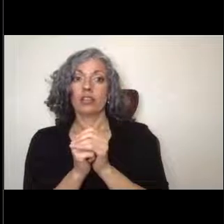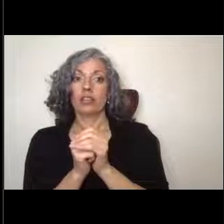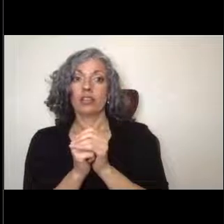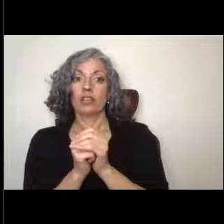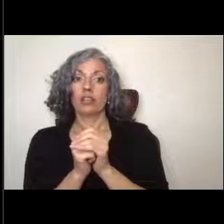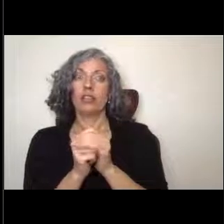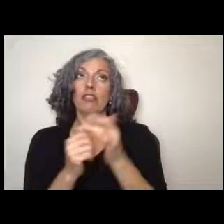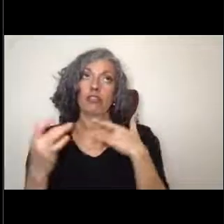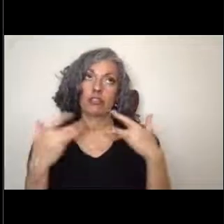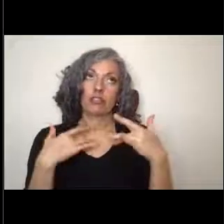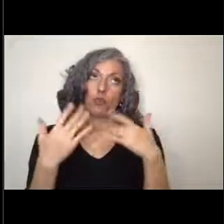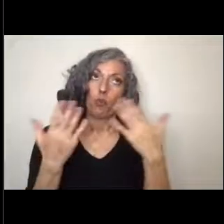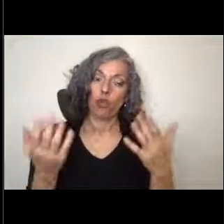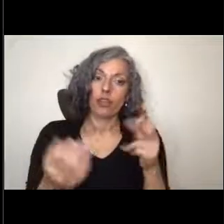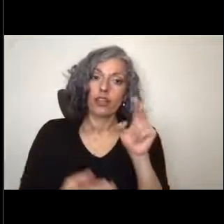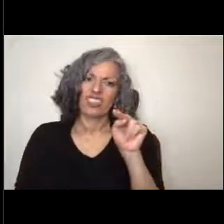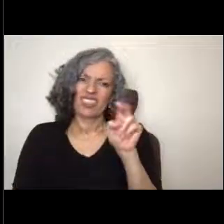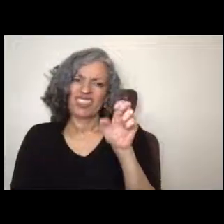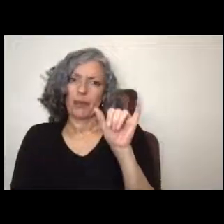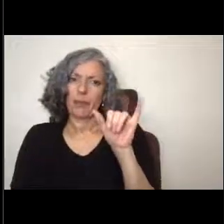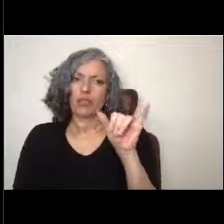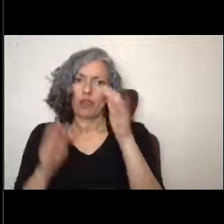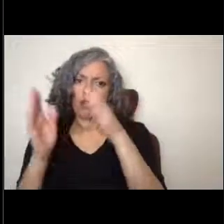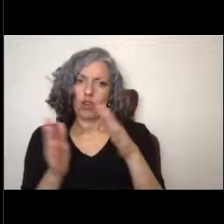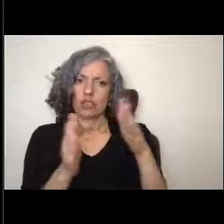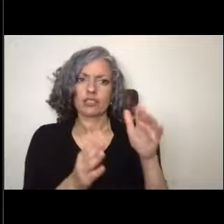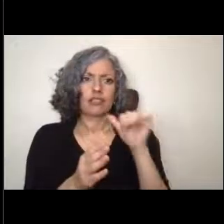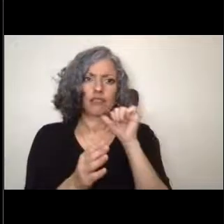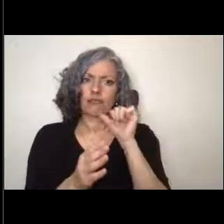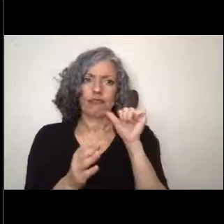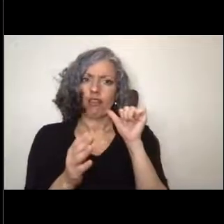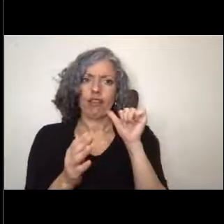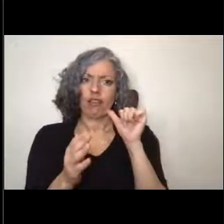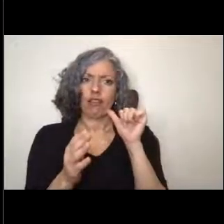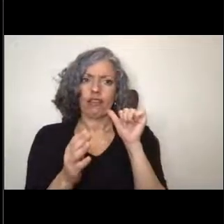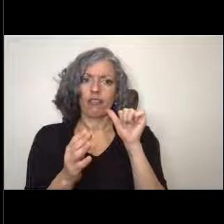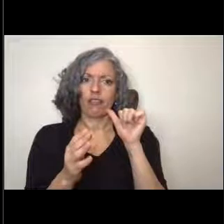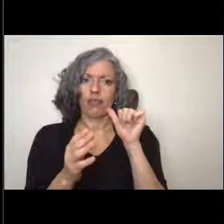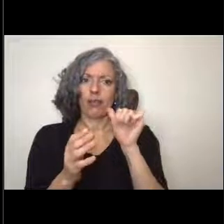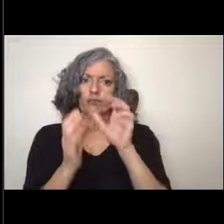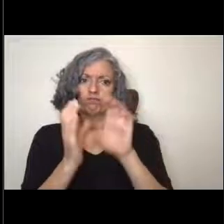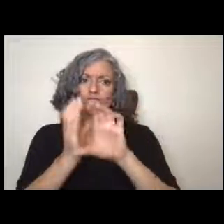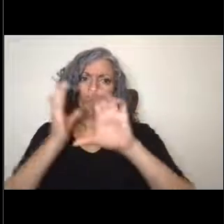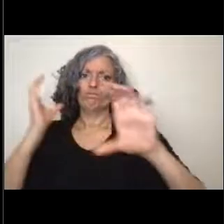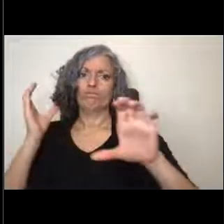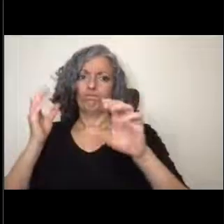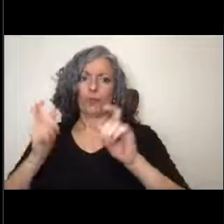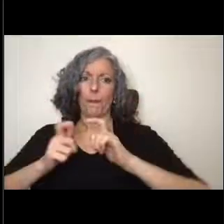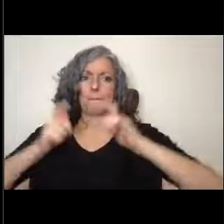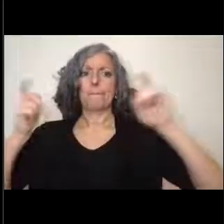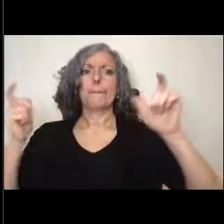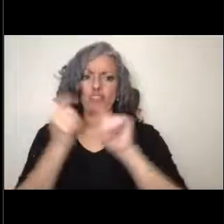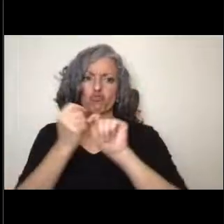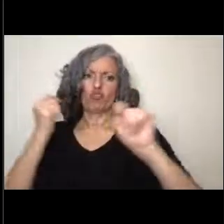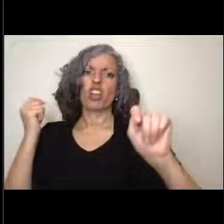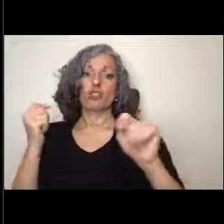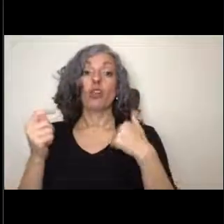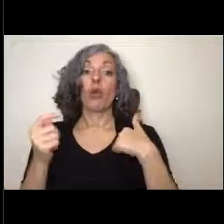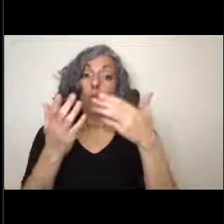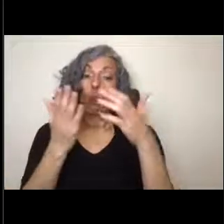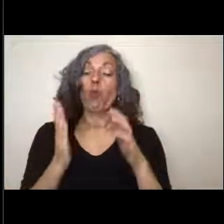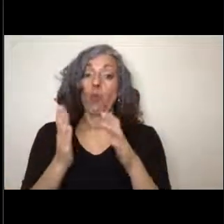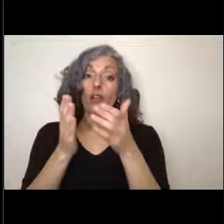concern is that the NEVI process, it doesn't seem to be highlighting heavy duty trucks. And so I wanted to ask you a little bit about that and